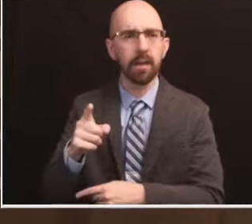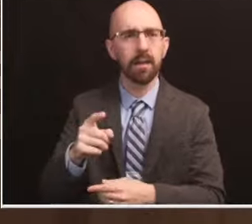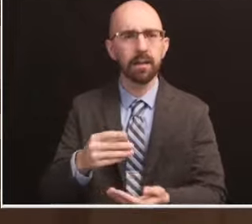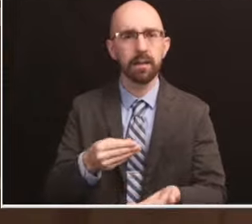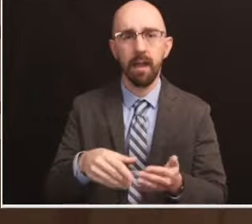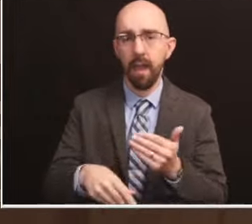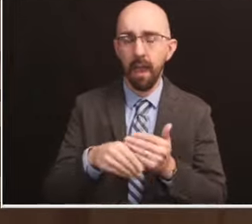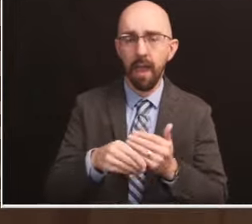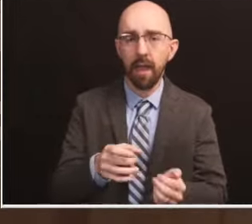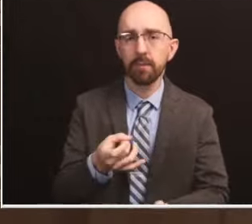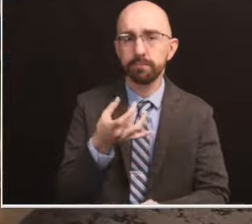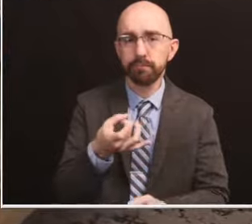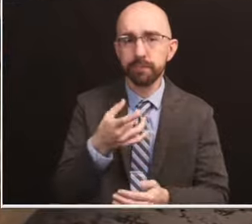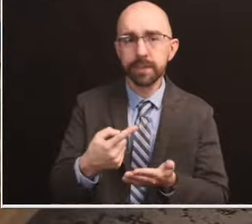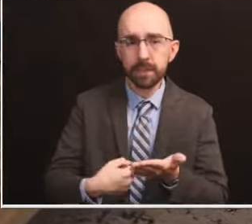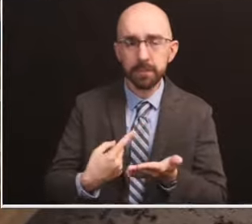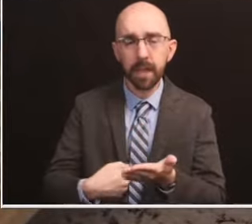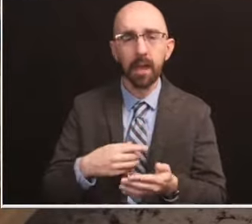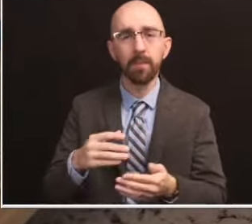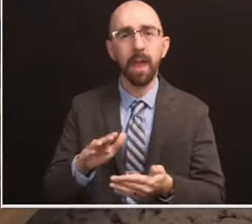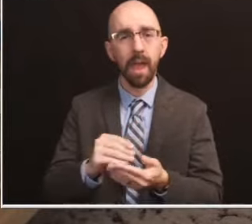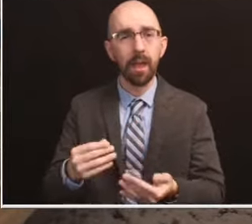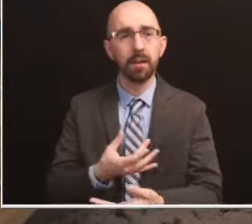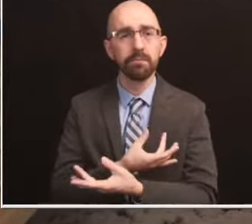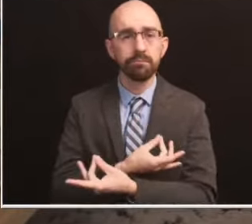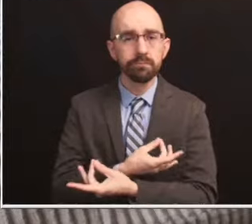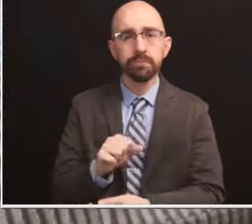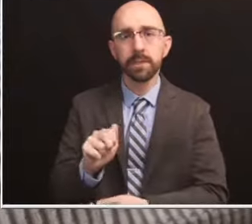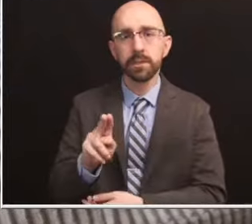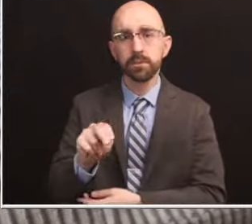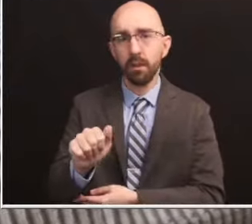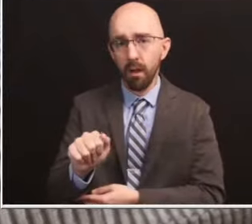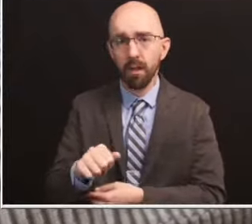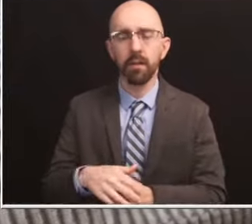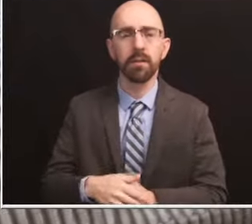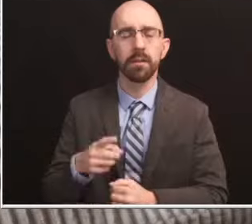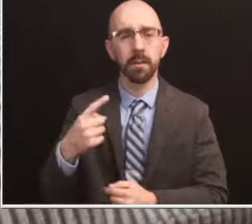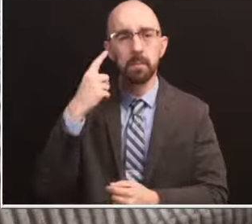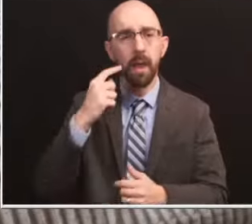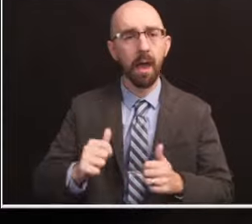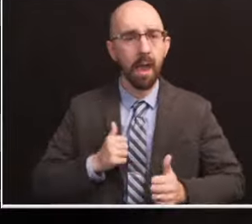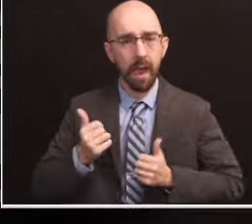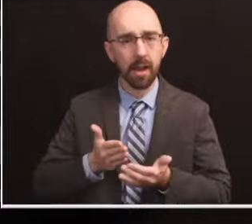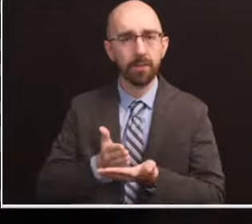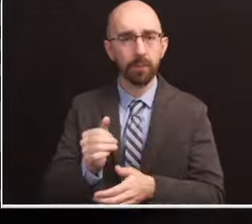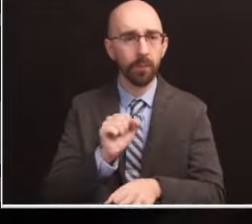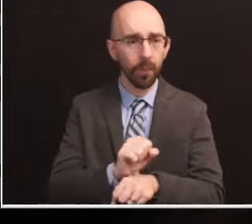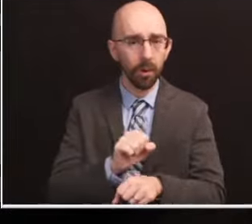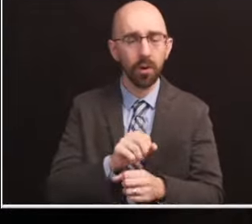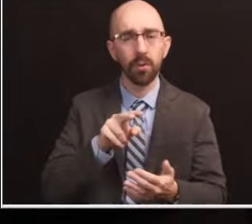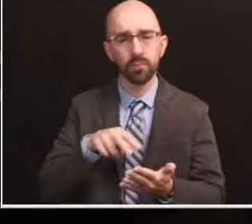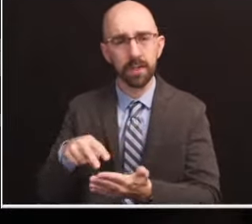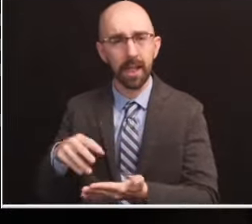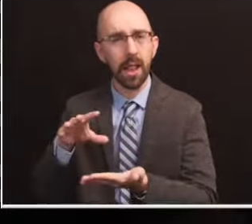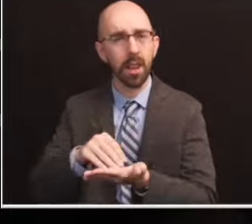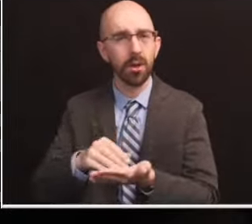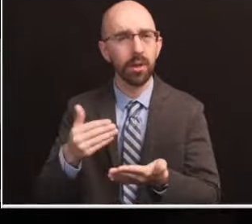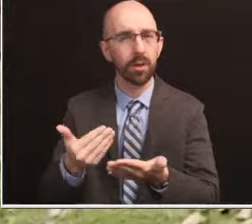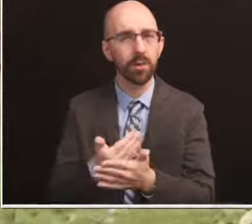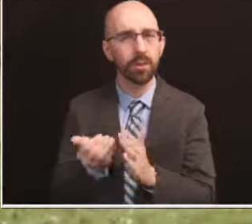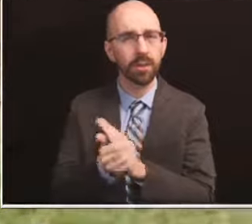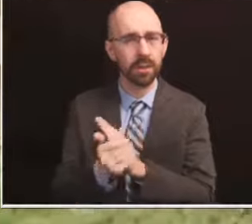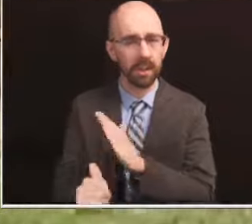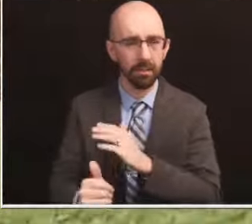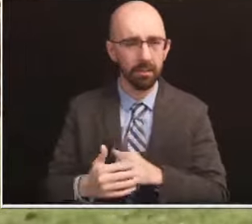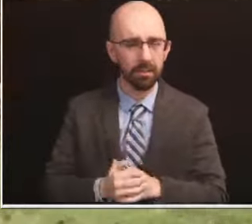squeezes in sauna sessions. She also keeps her mind active through work, reading, and learning new skills.